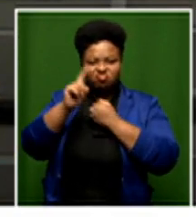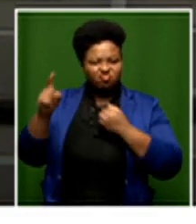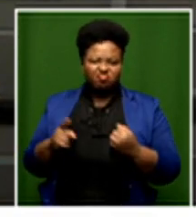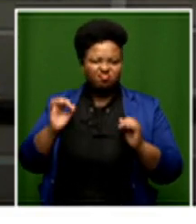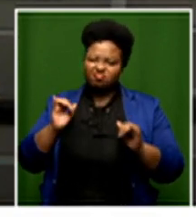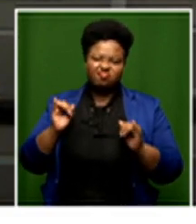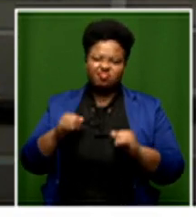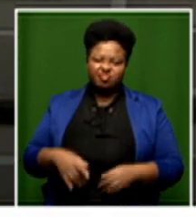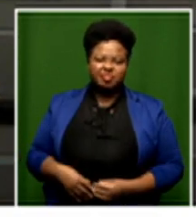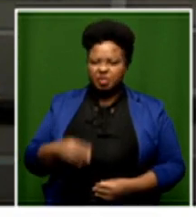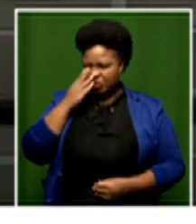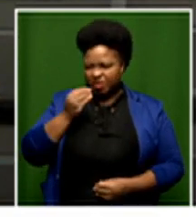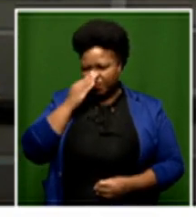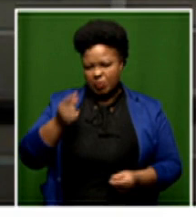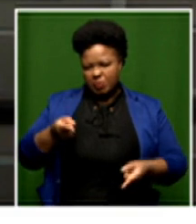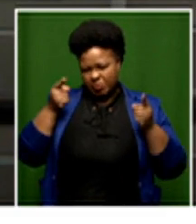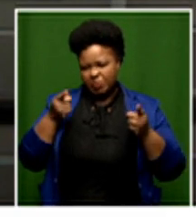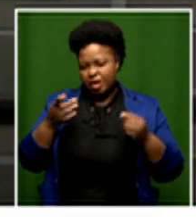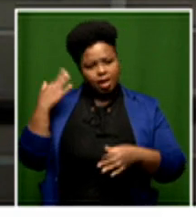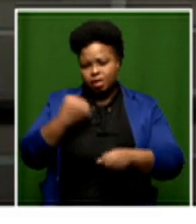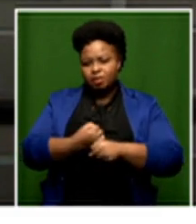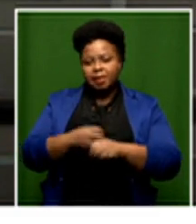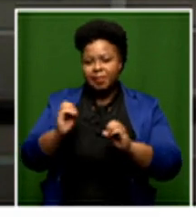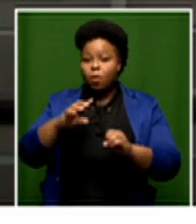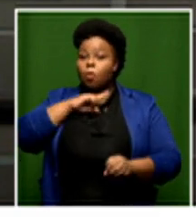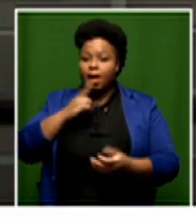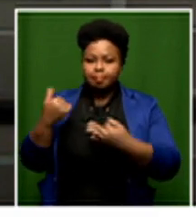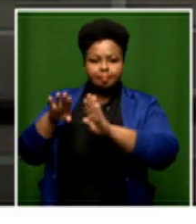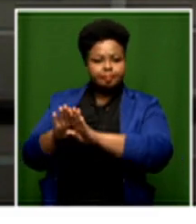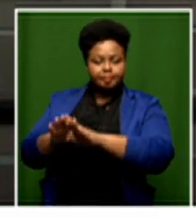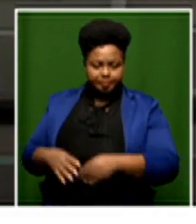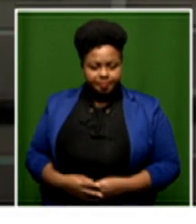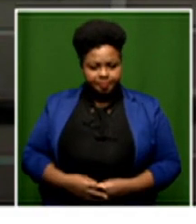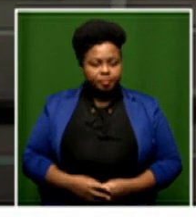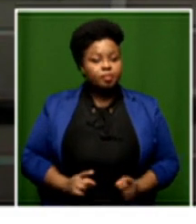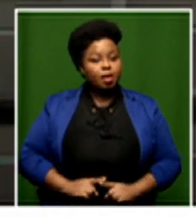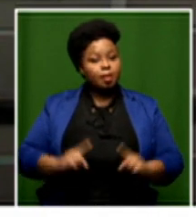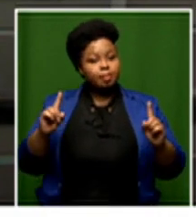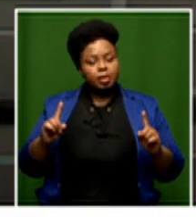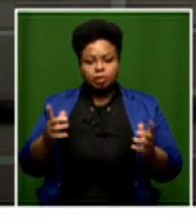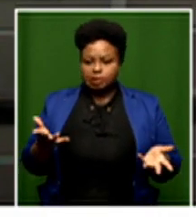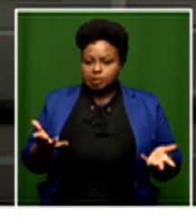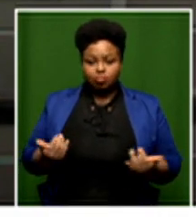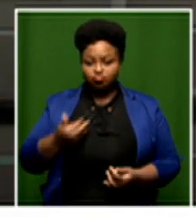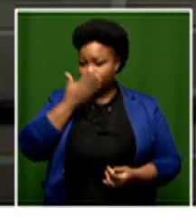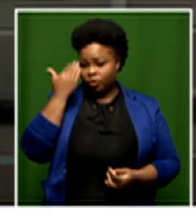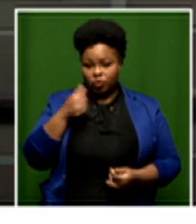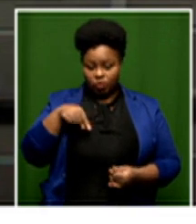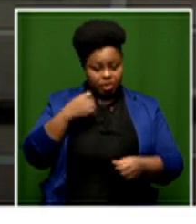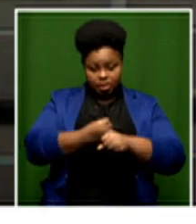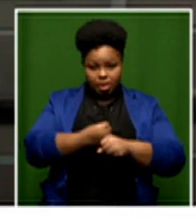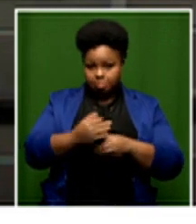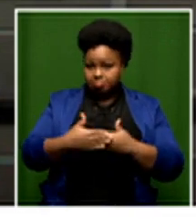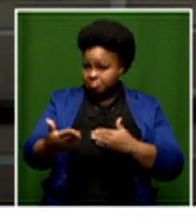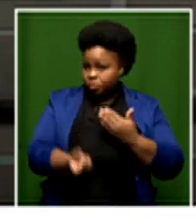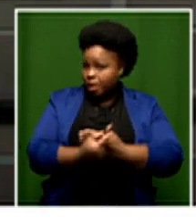marked influenza seasonal epidemic last year. But we don't know what's going to happen this